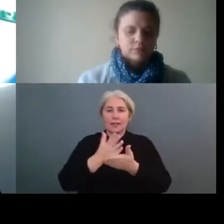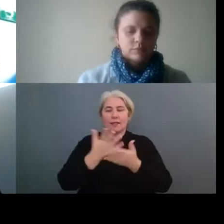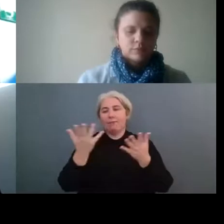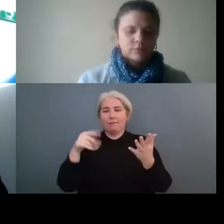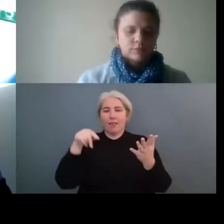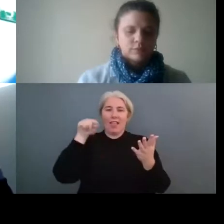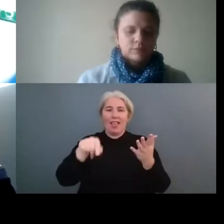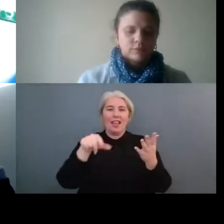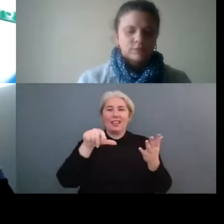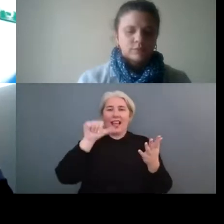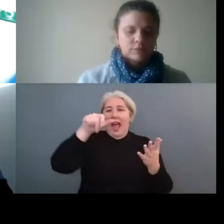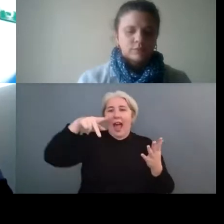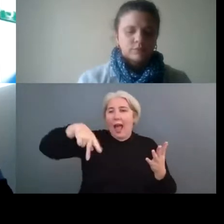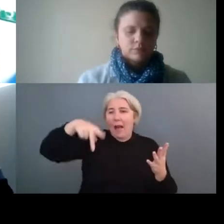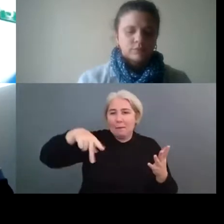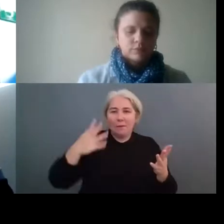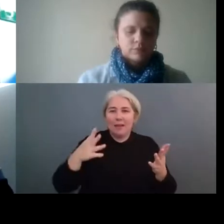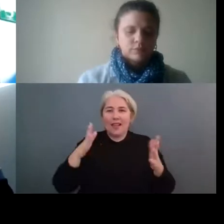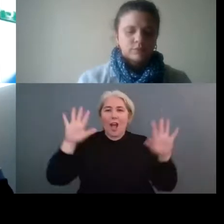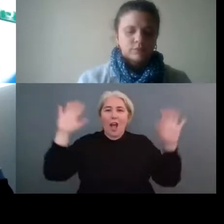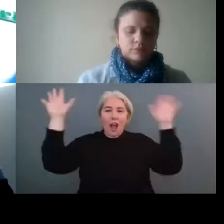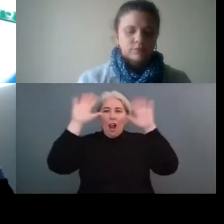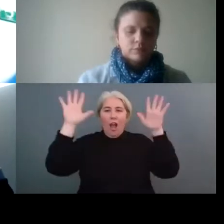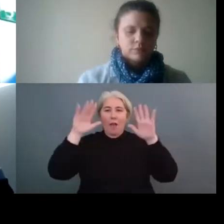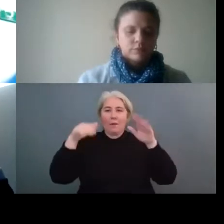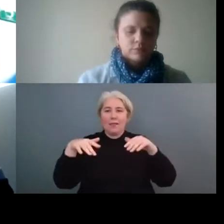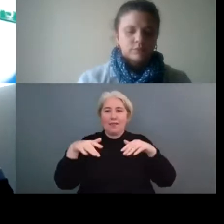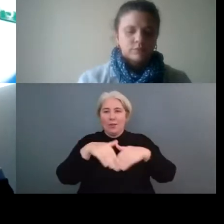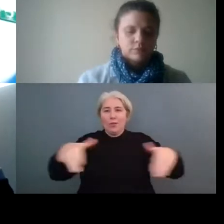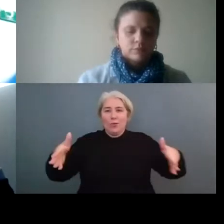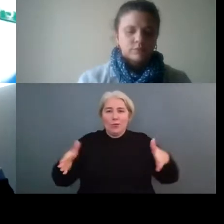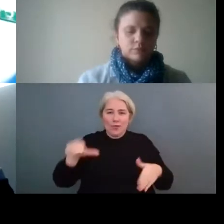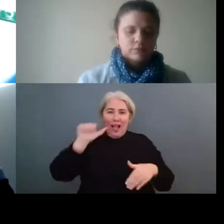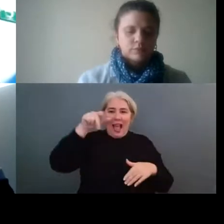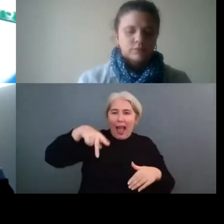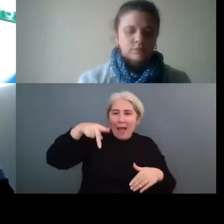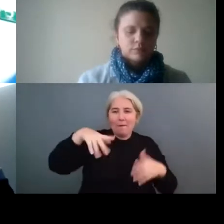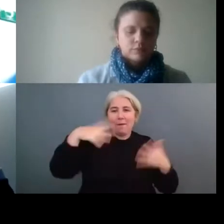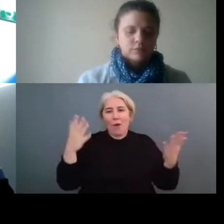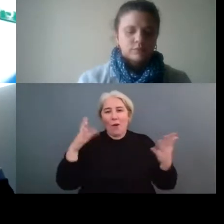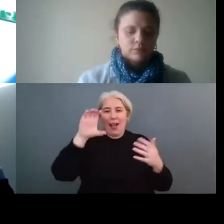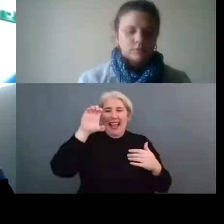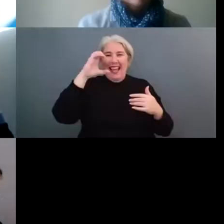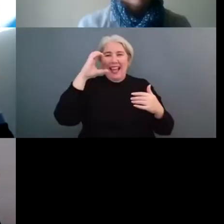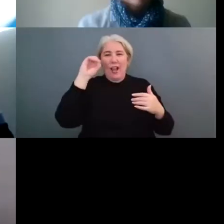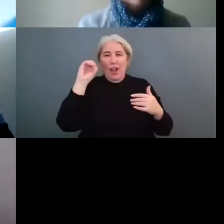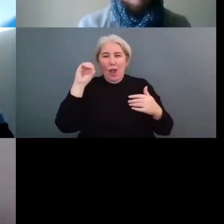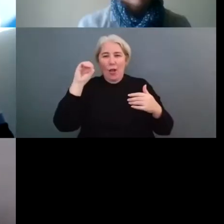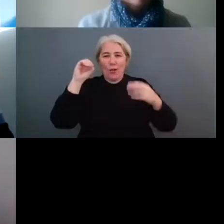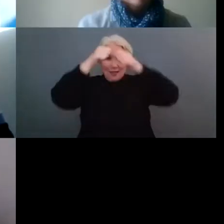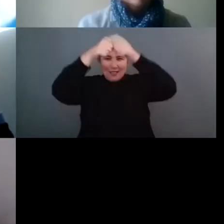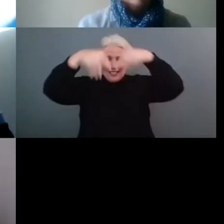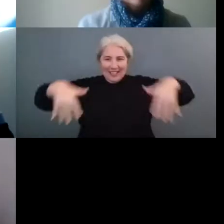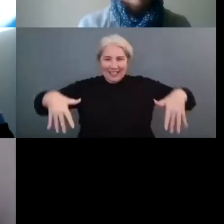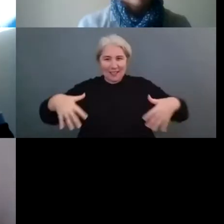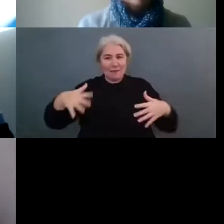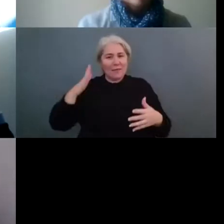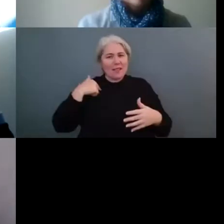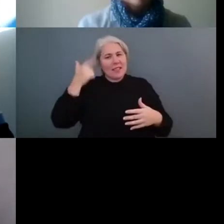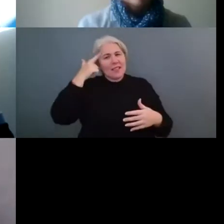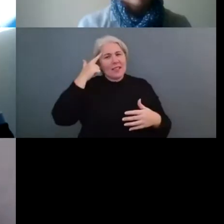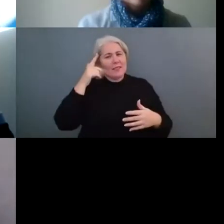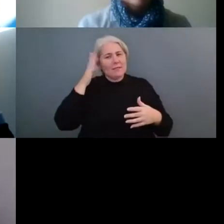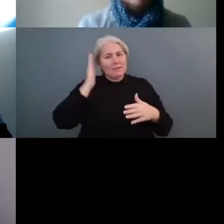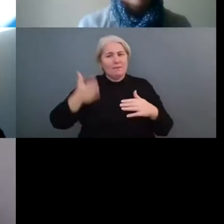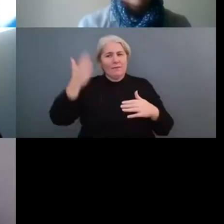and digital ecosystem. So this to Gert, who mentioned that it's important to know what you're actually doing and what the impact is.